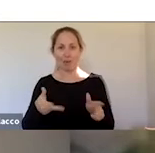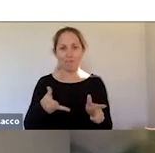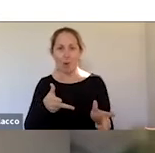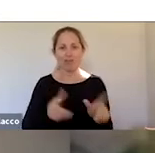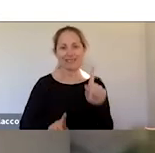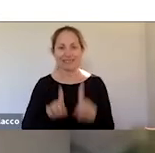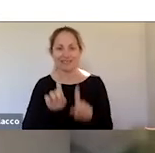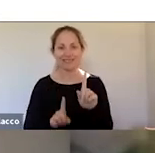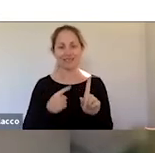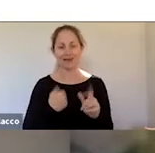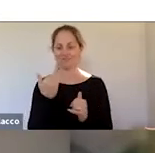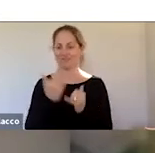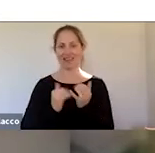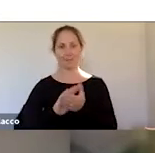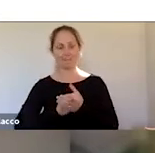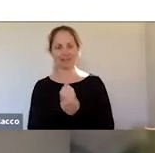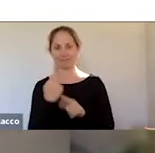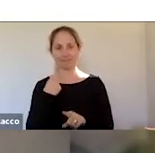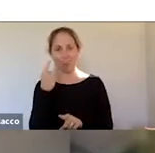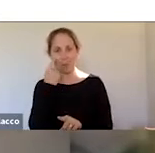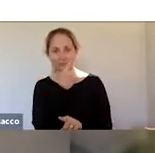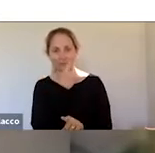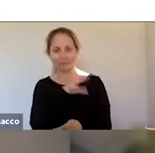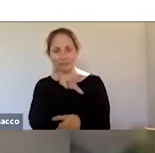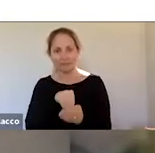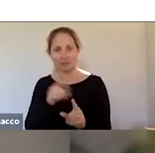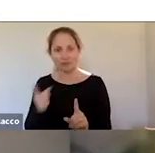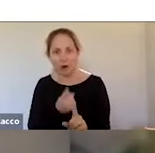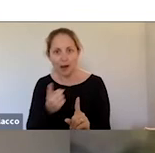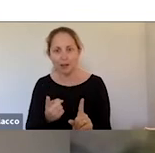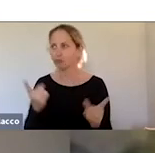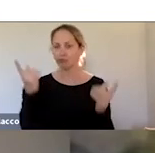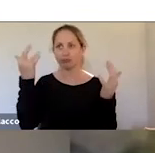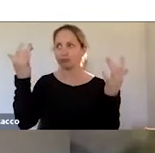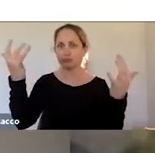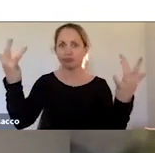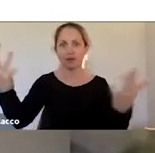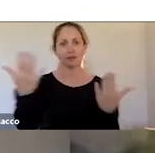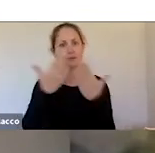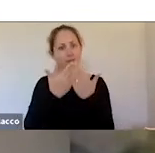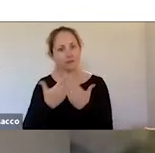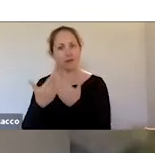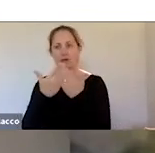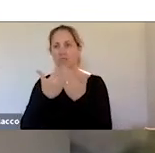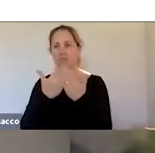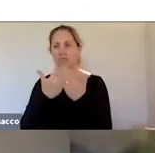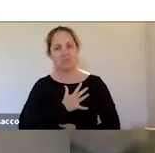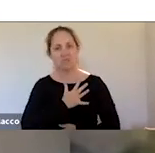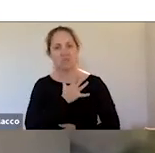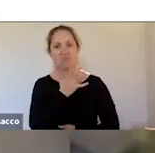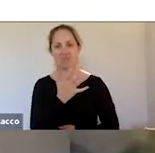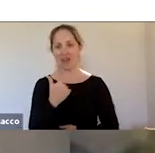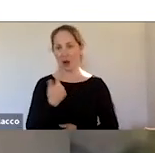be a witness to this amazing tracking study. And I just want to take a moment to maybe